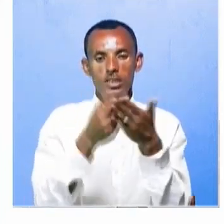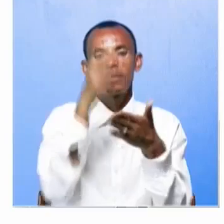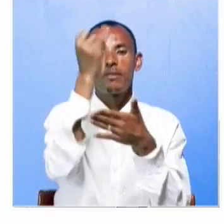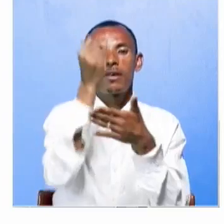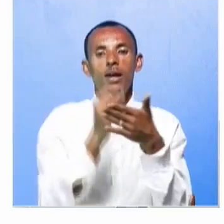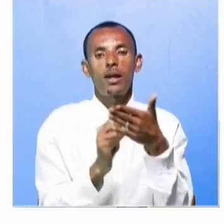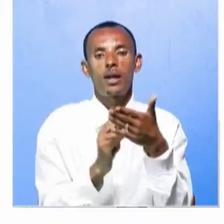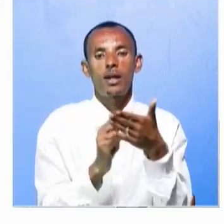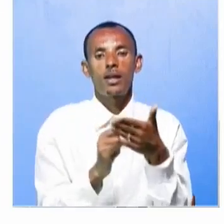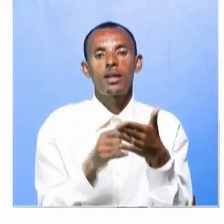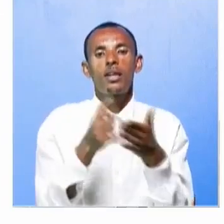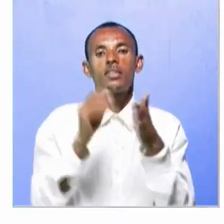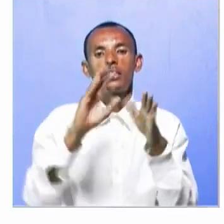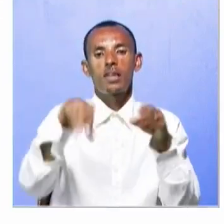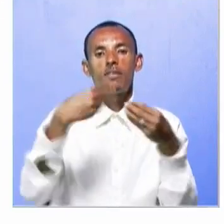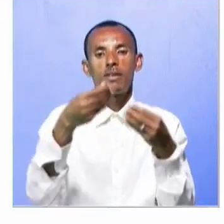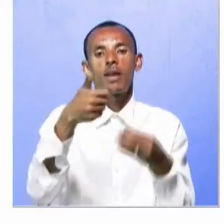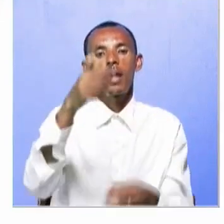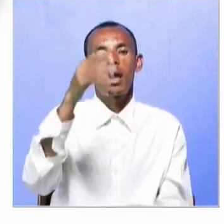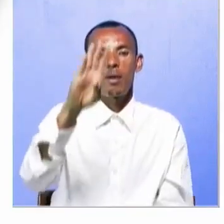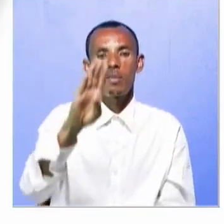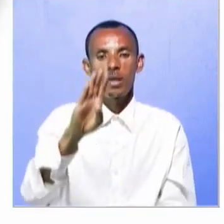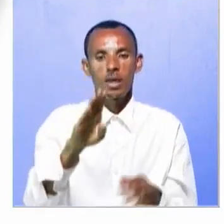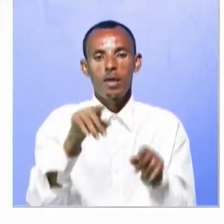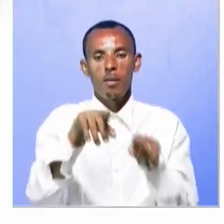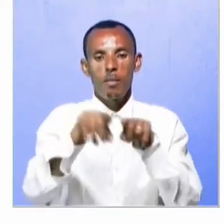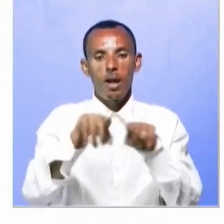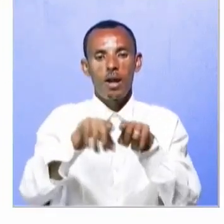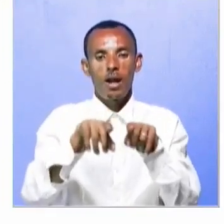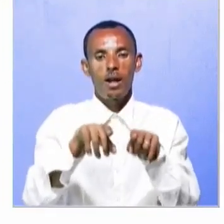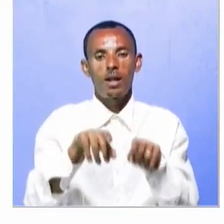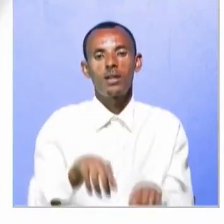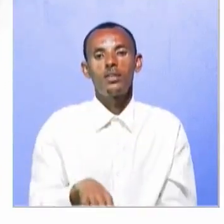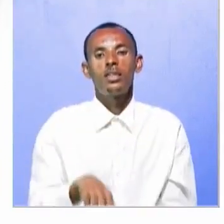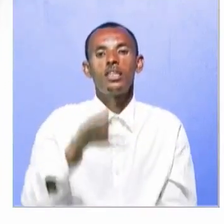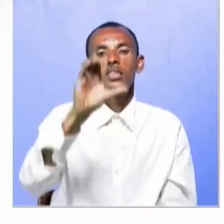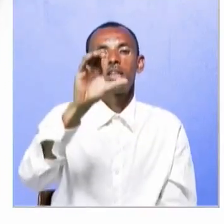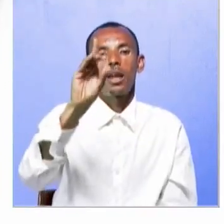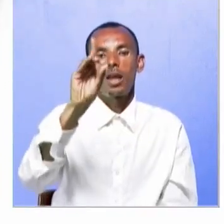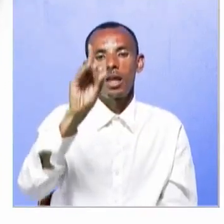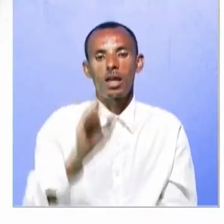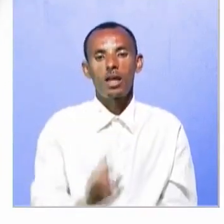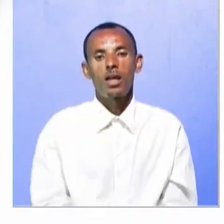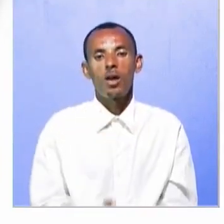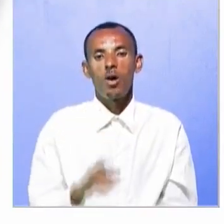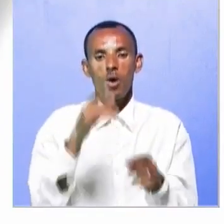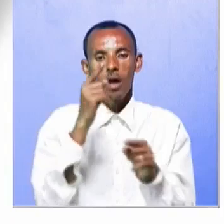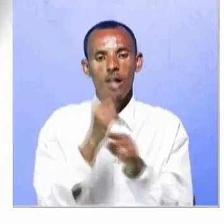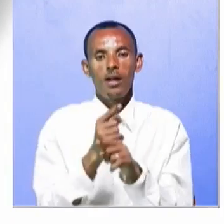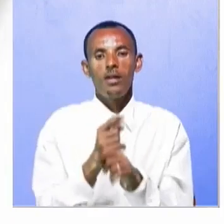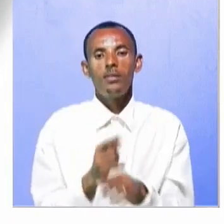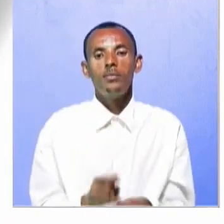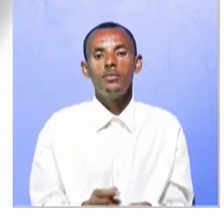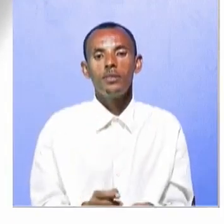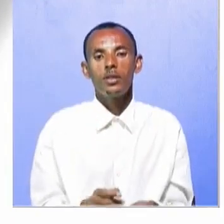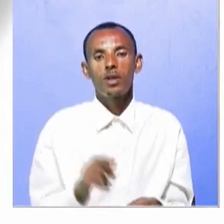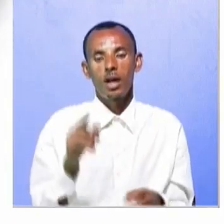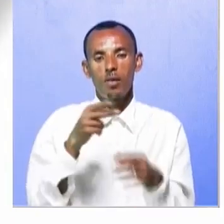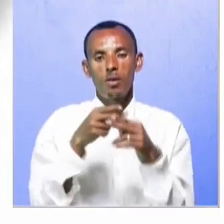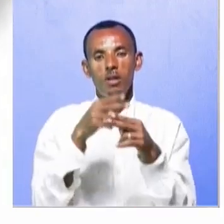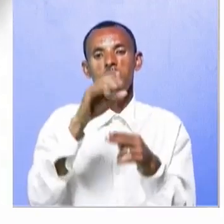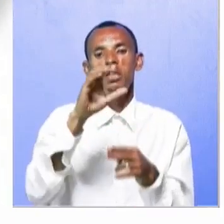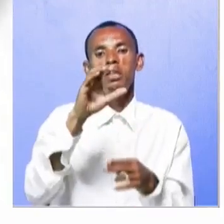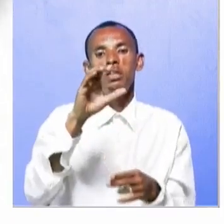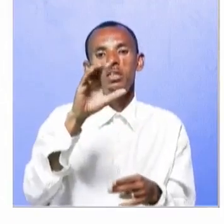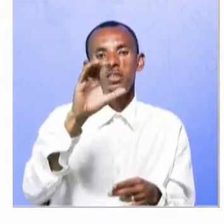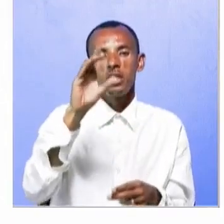figure, it's given that AB is parallel to CD. Okay, you can call it CD or